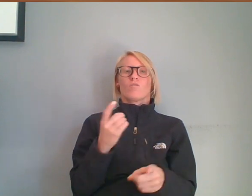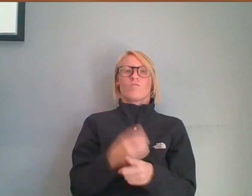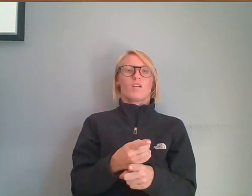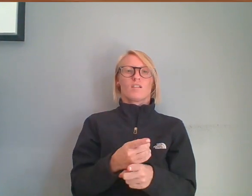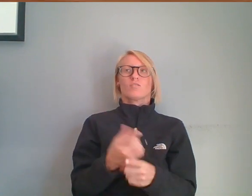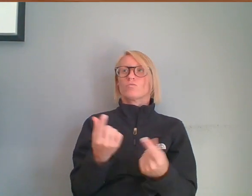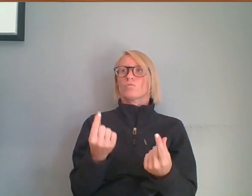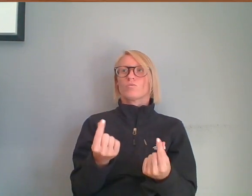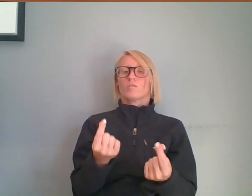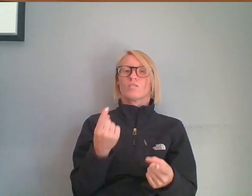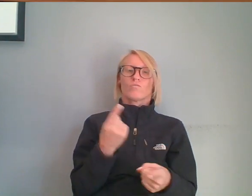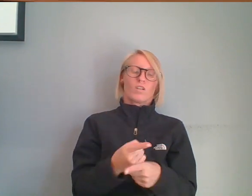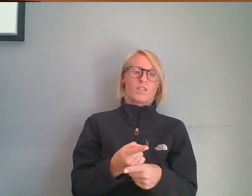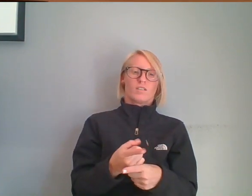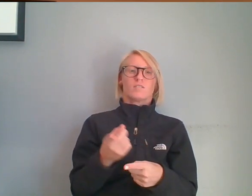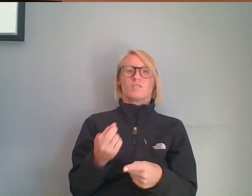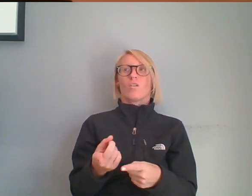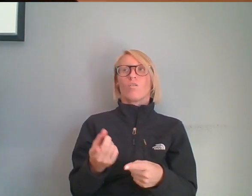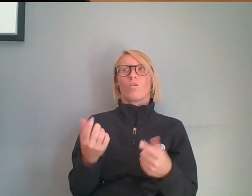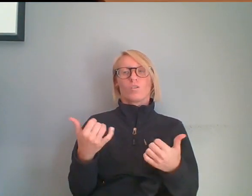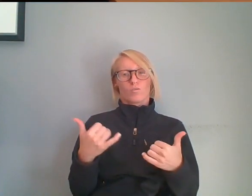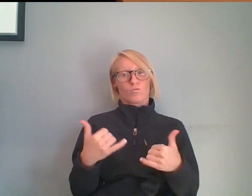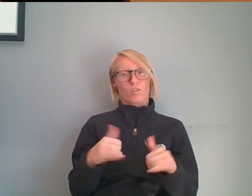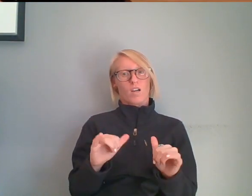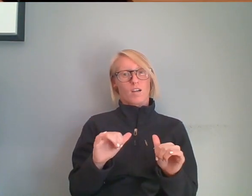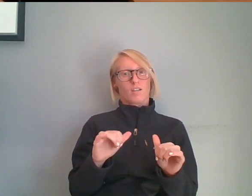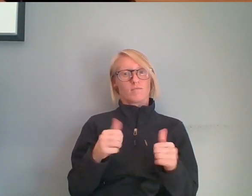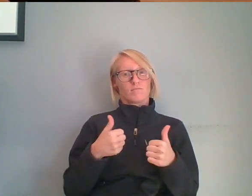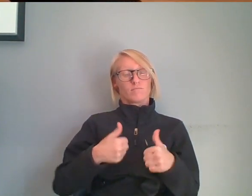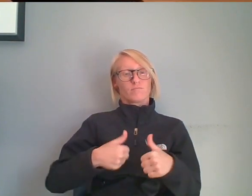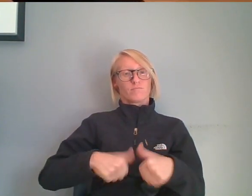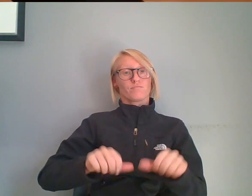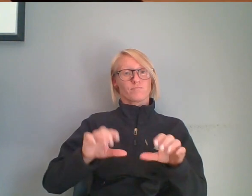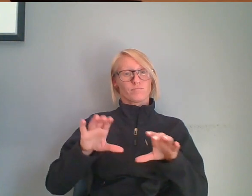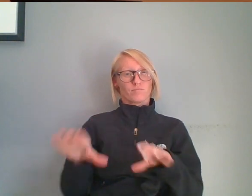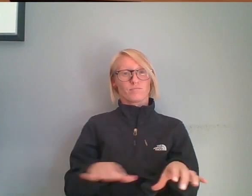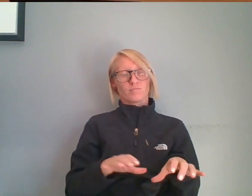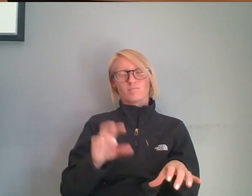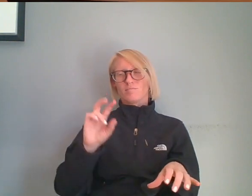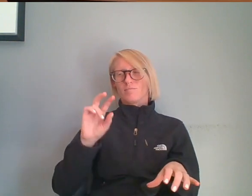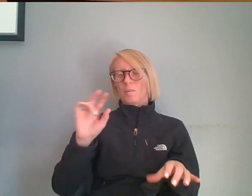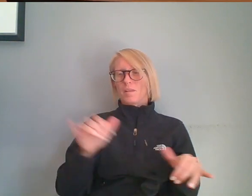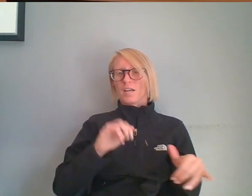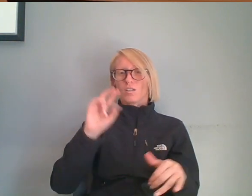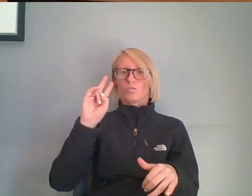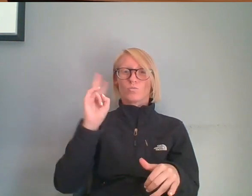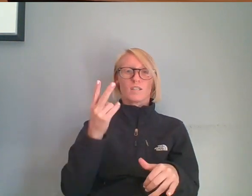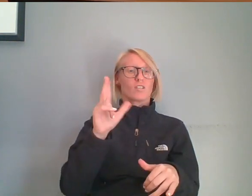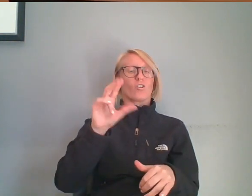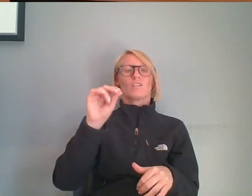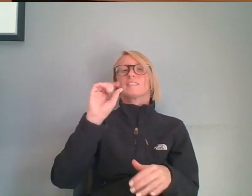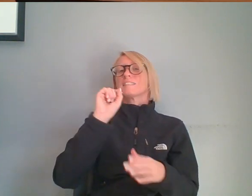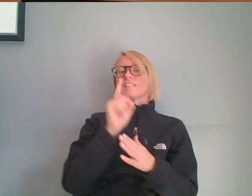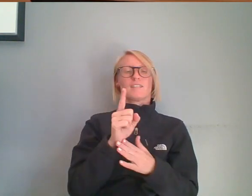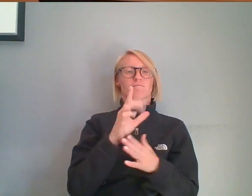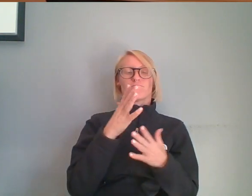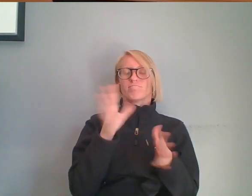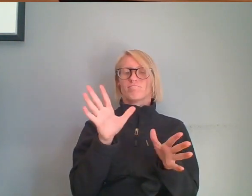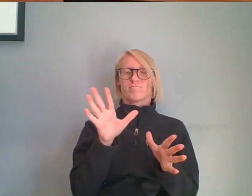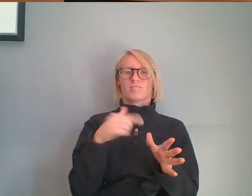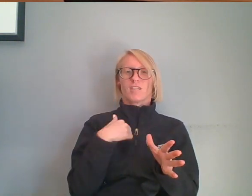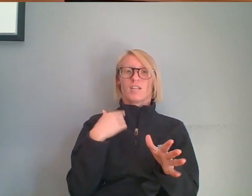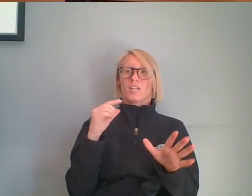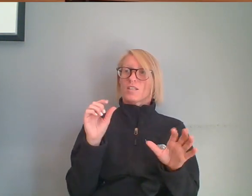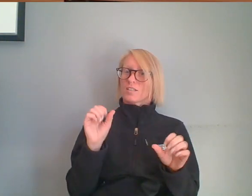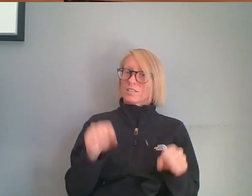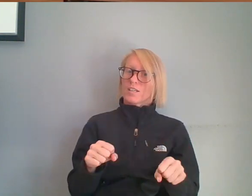it gets it right. Okay, so let's try this now. We're going to play this game twice. Again, it's for 30 seconds. If you are willing and able, will you please stand up?